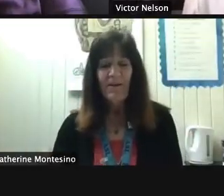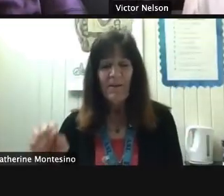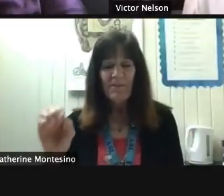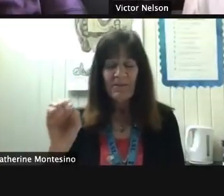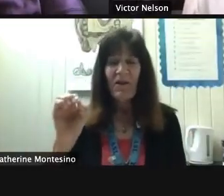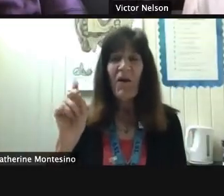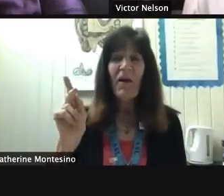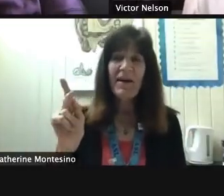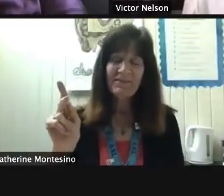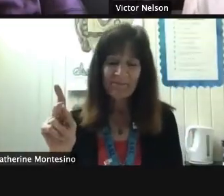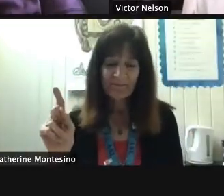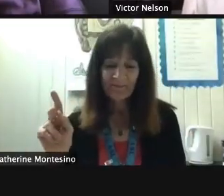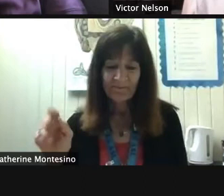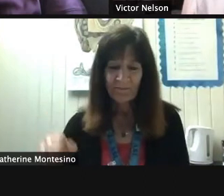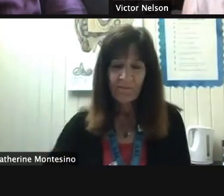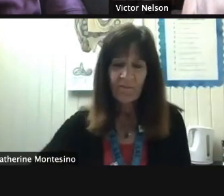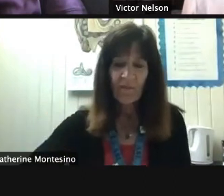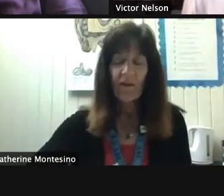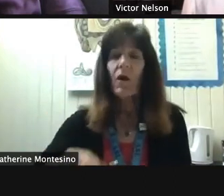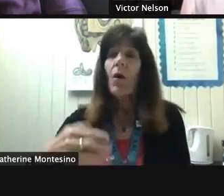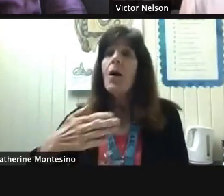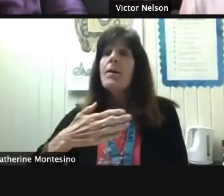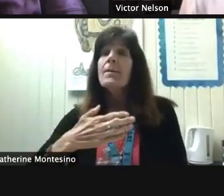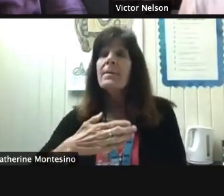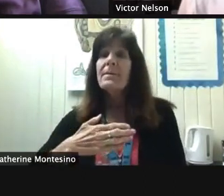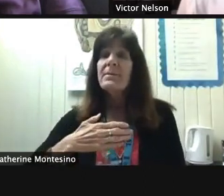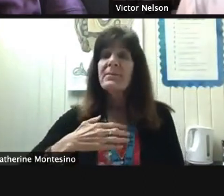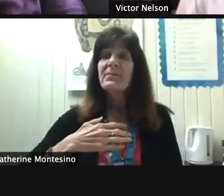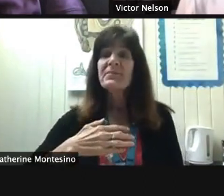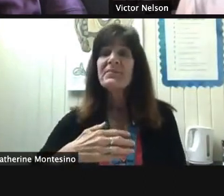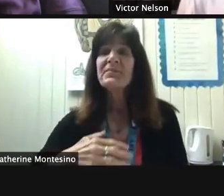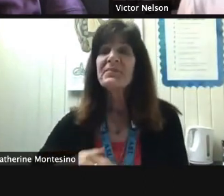So I'm first. Okay. Um,